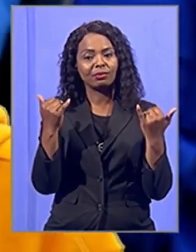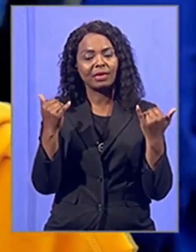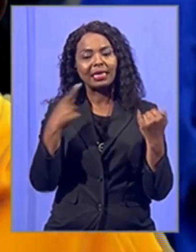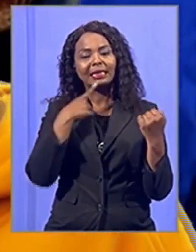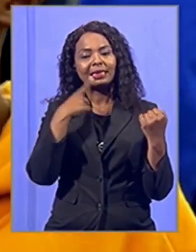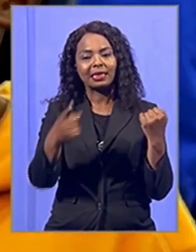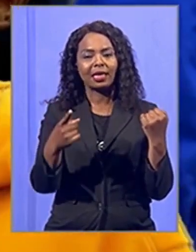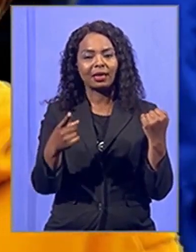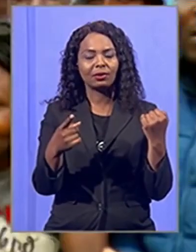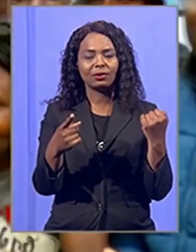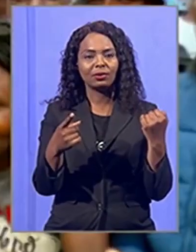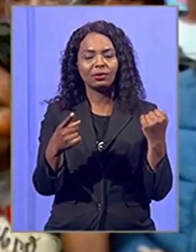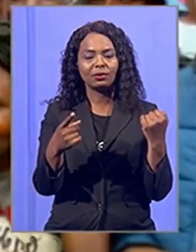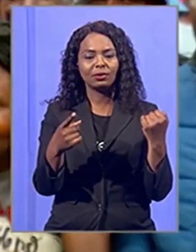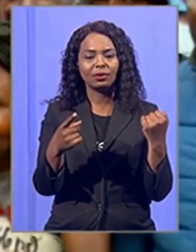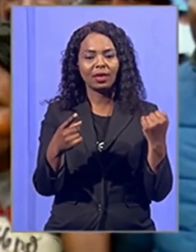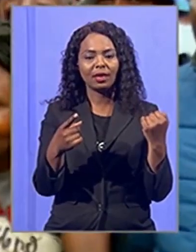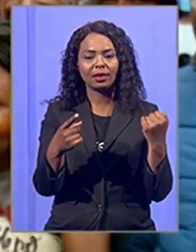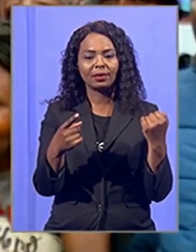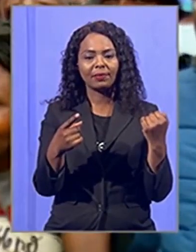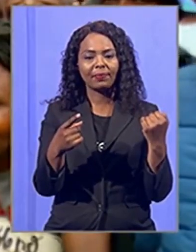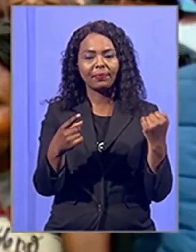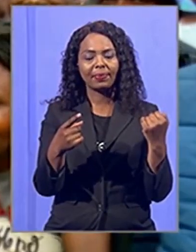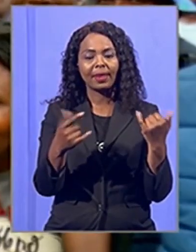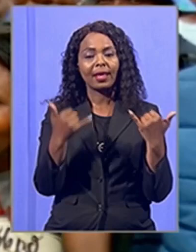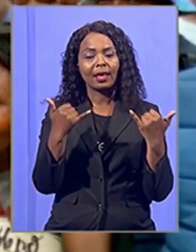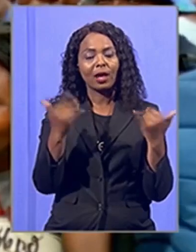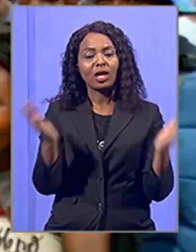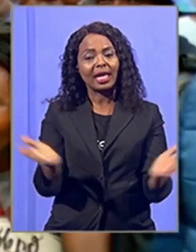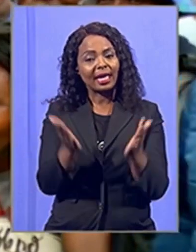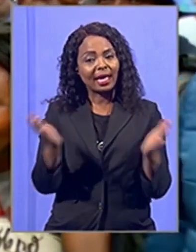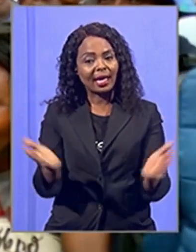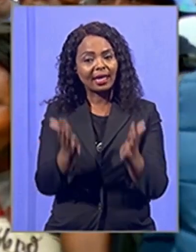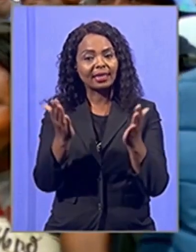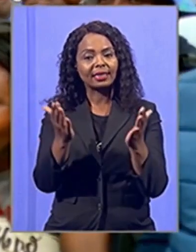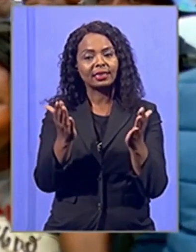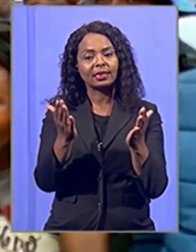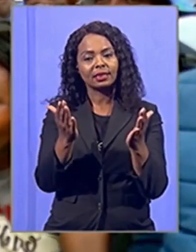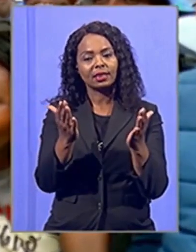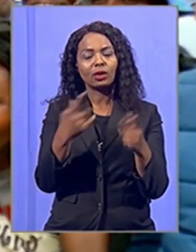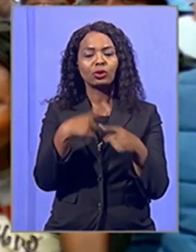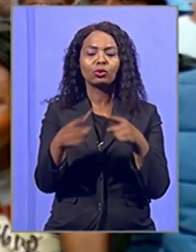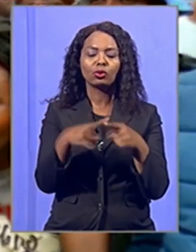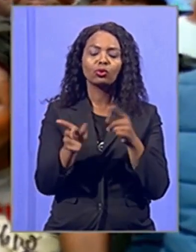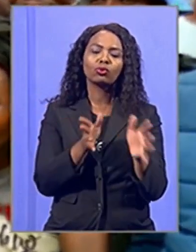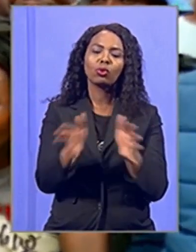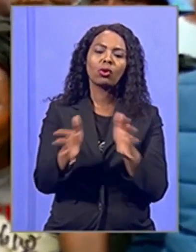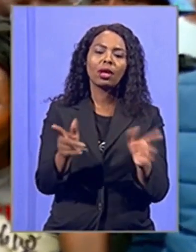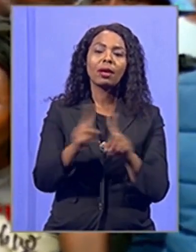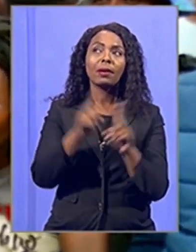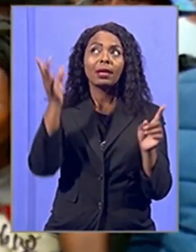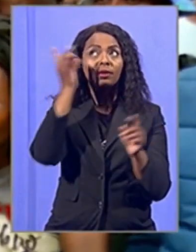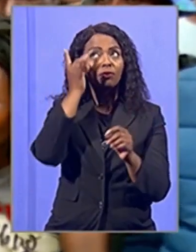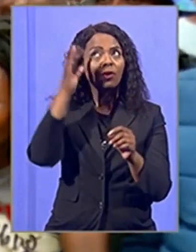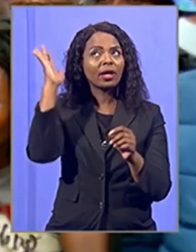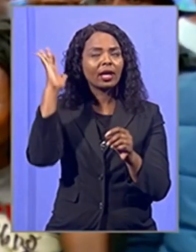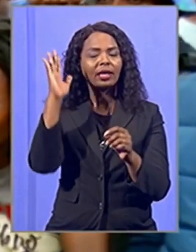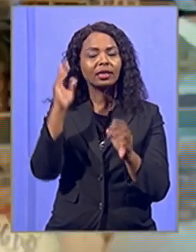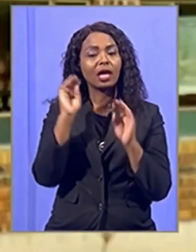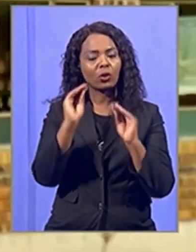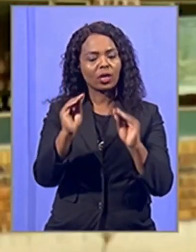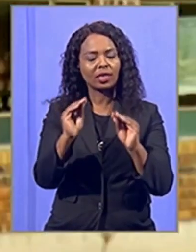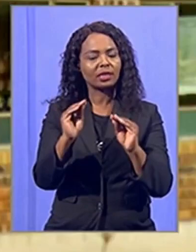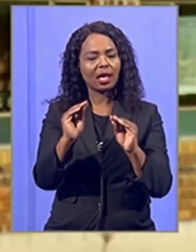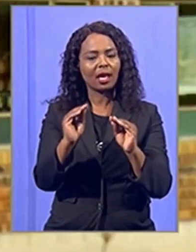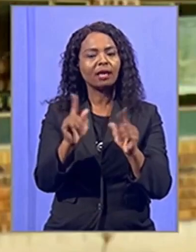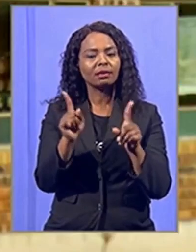we mostly encourage them that, we played soccer, but we didn't forget how important is education.